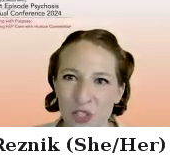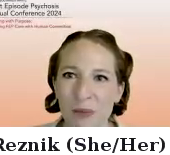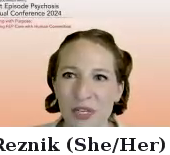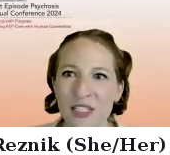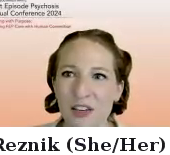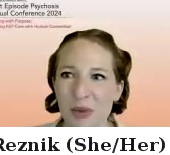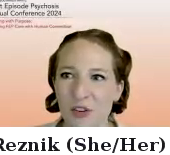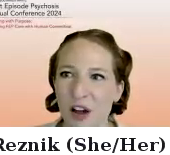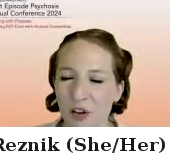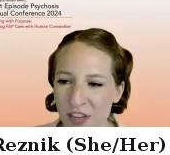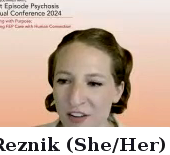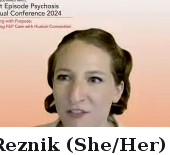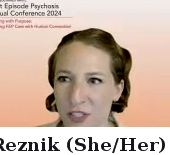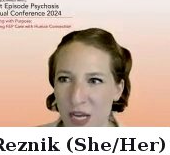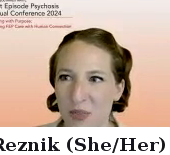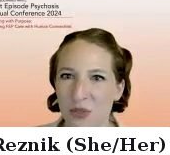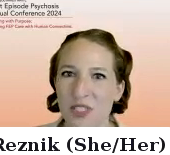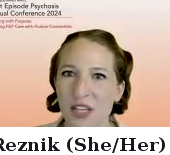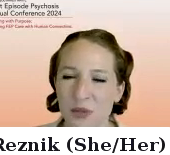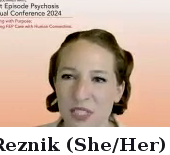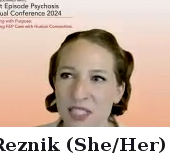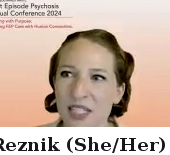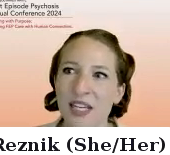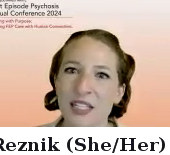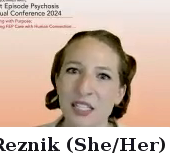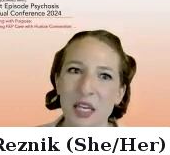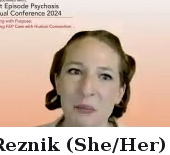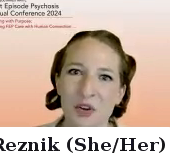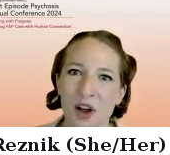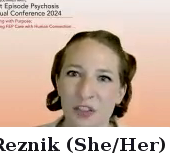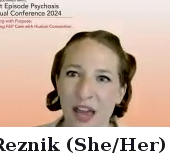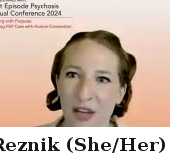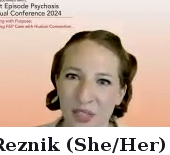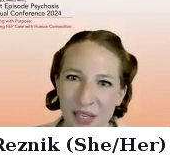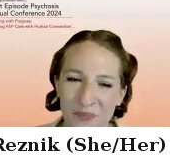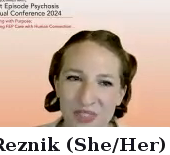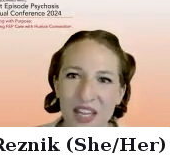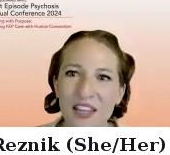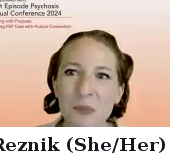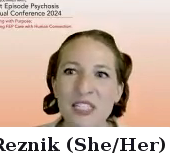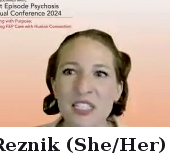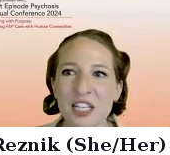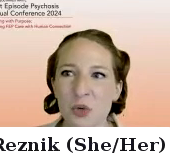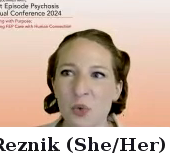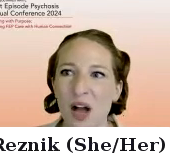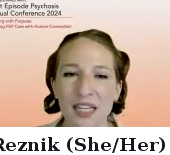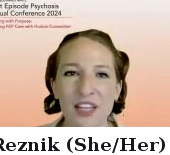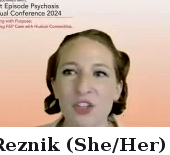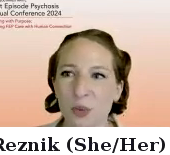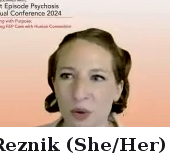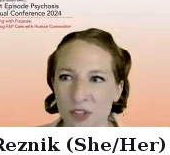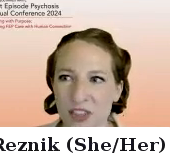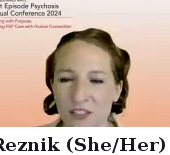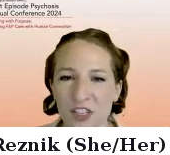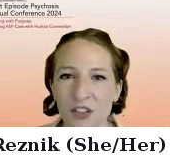Social Determinants of Mental Health and First Episode Psychosis, Seeking Mental Health Equity. This presentation will highlight